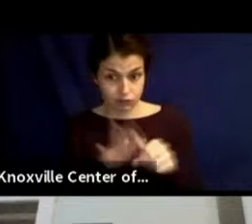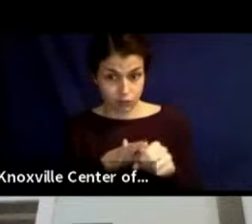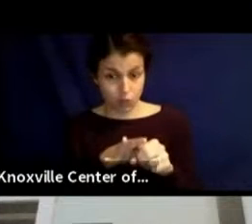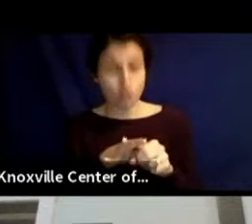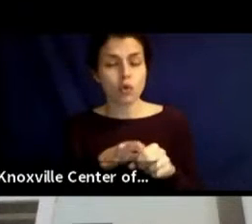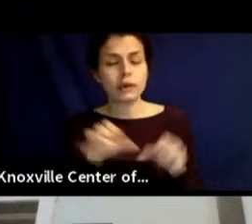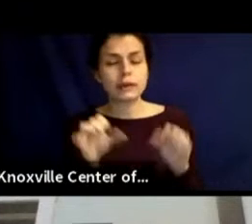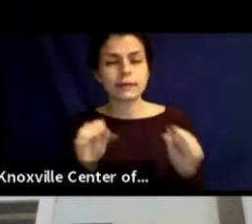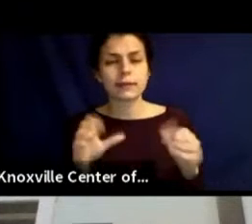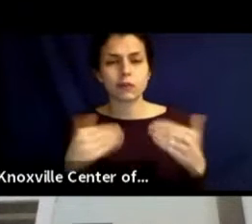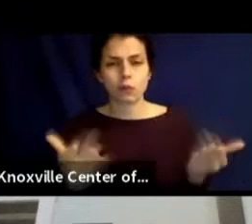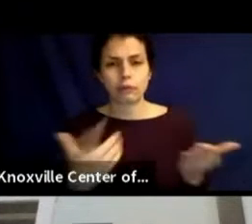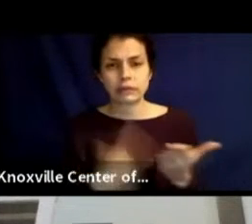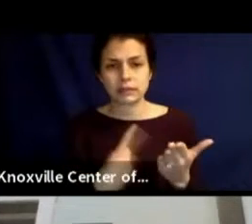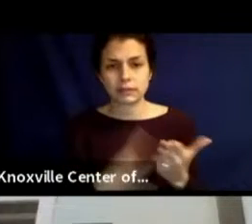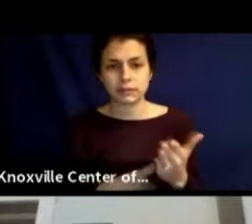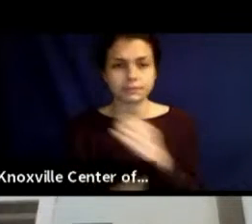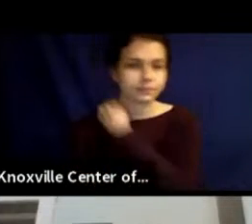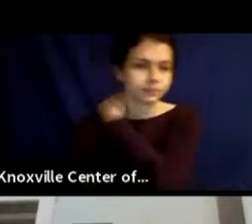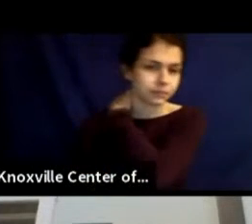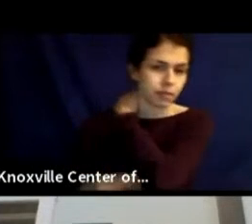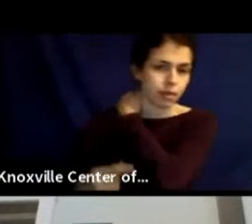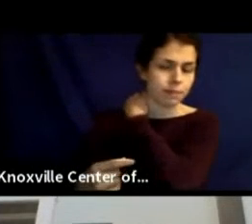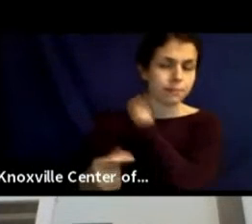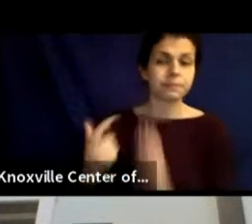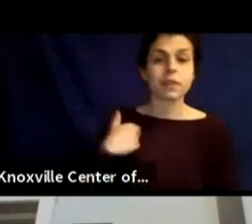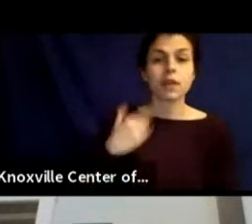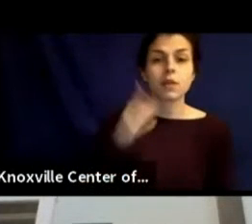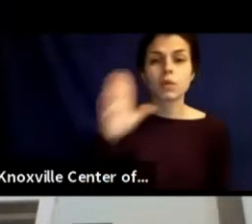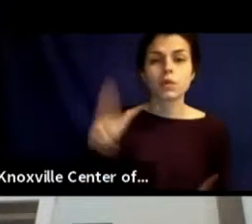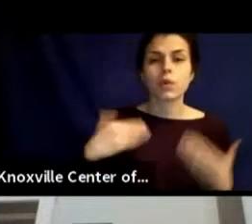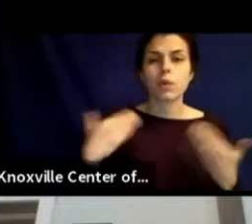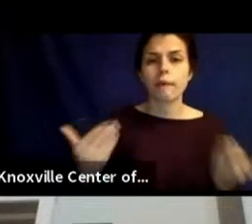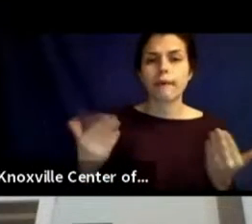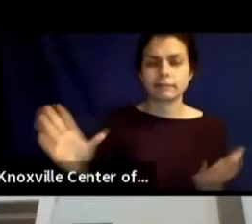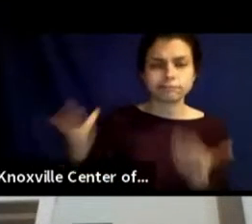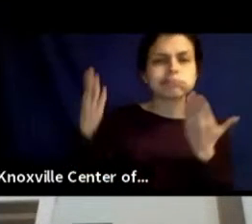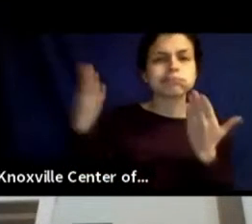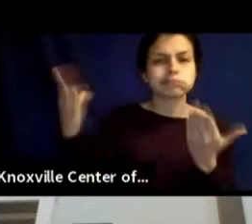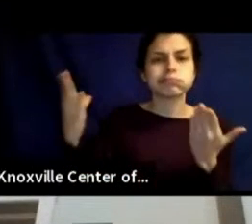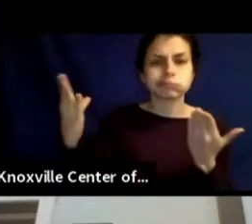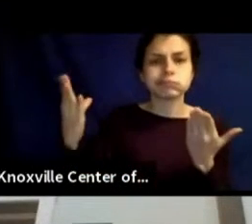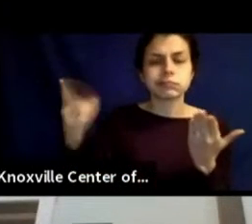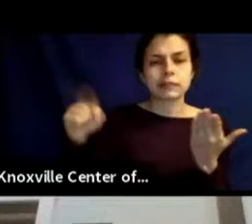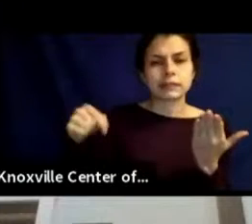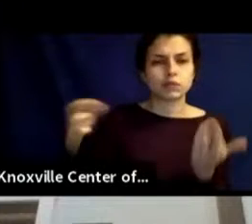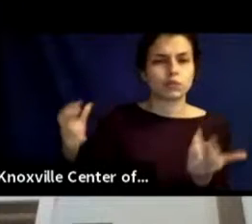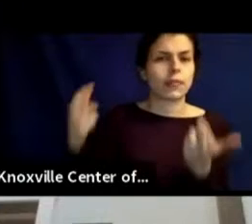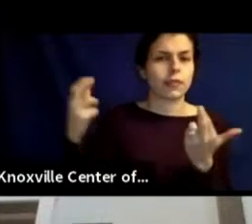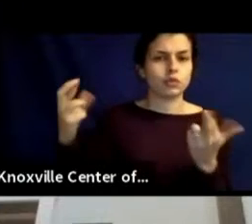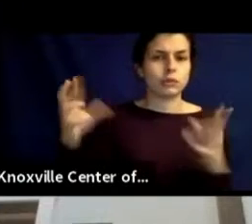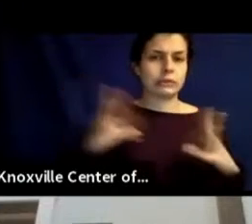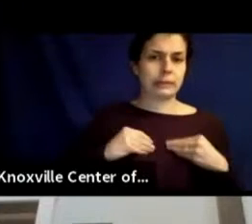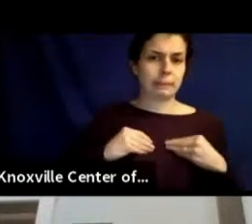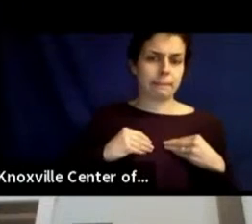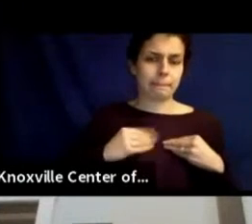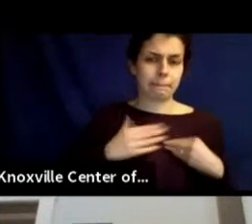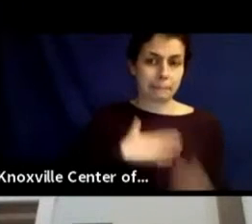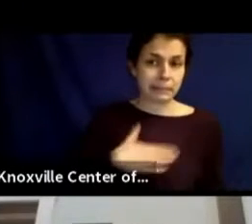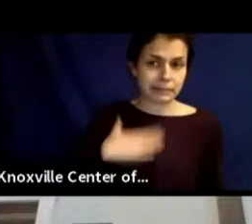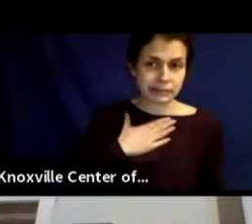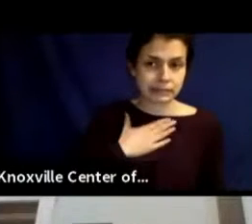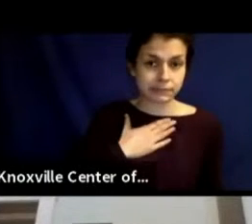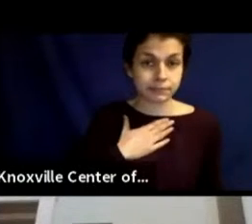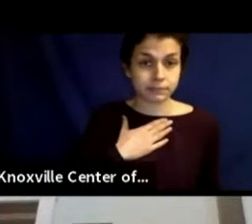Well, I'll go ahead and put it up and request be the first on that we go ahead and accept this, please. Is